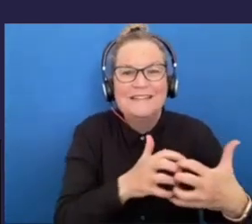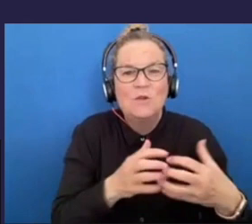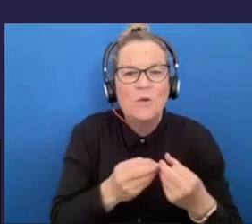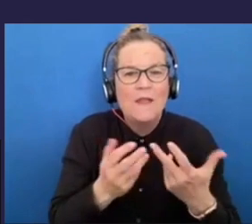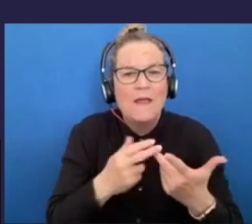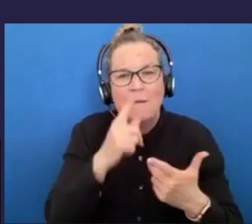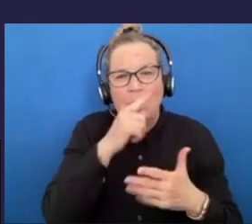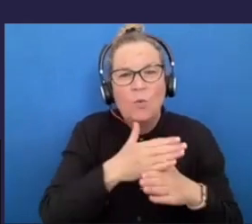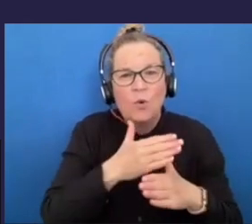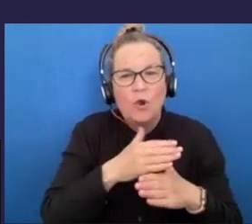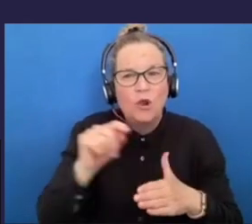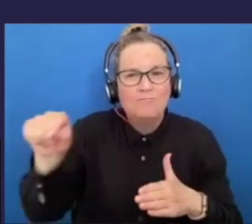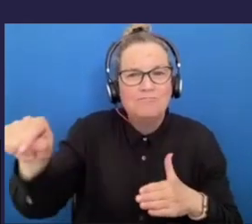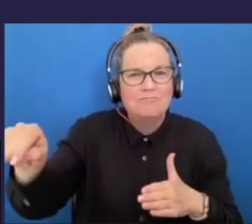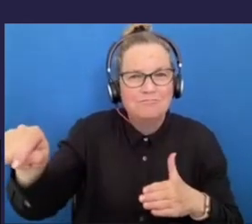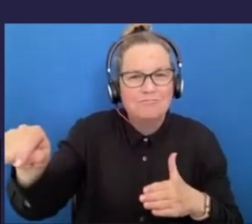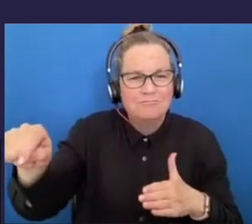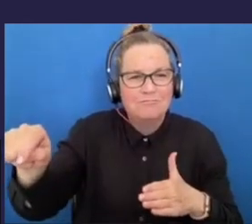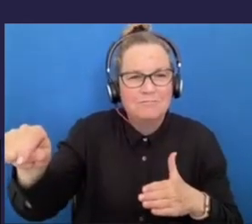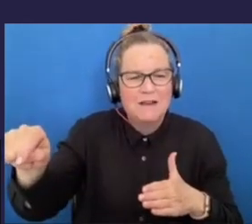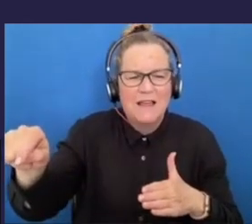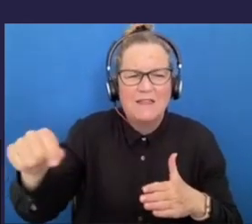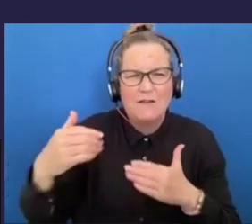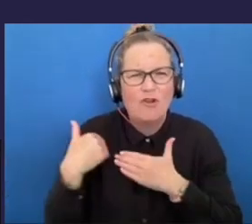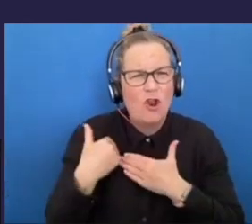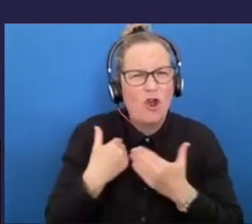These two areas are actually codependent on each other.